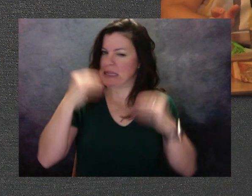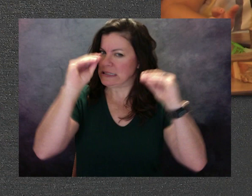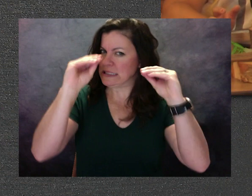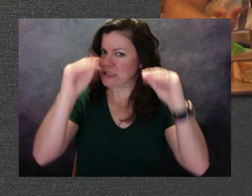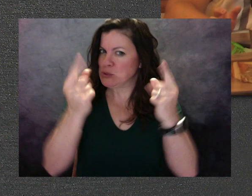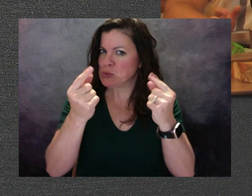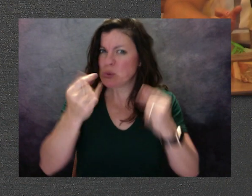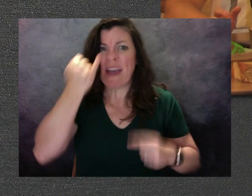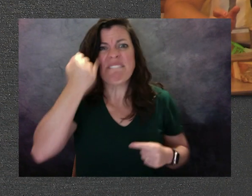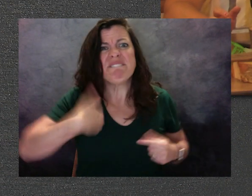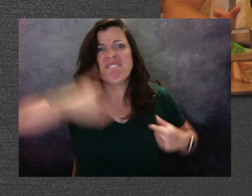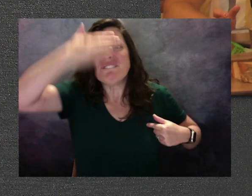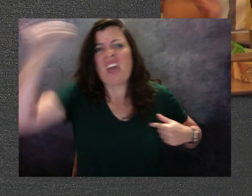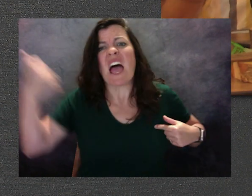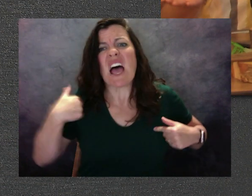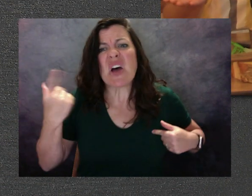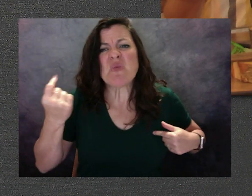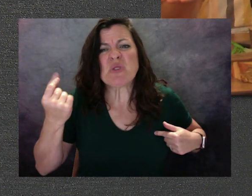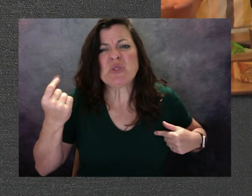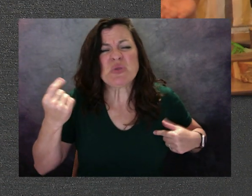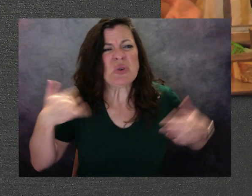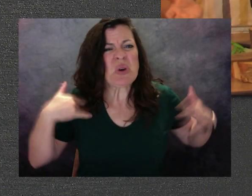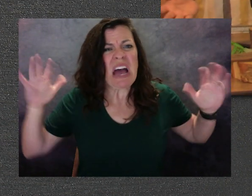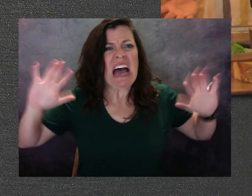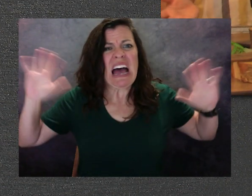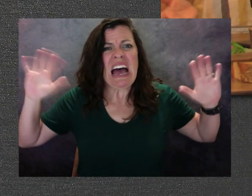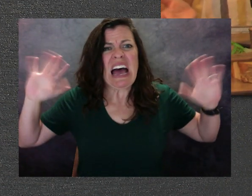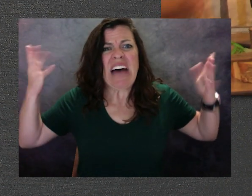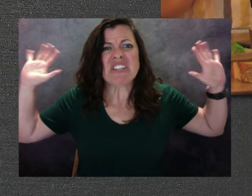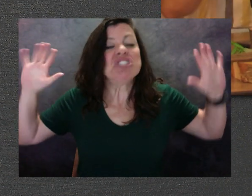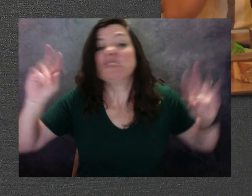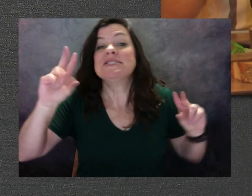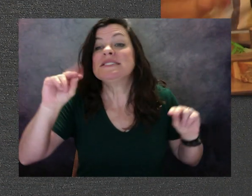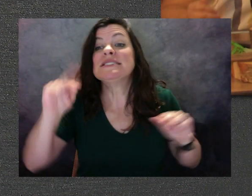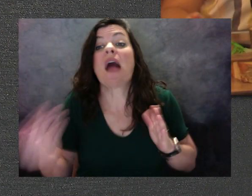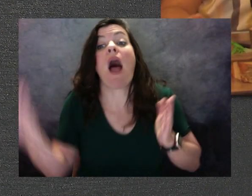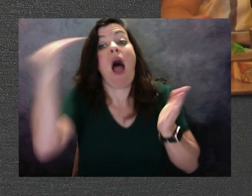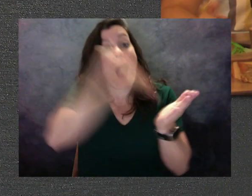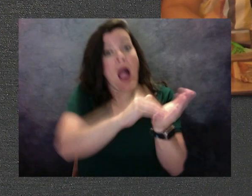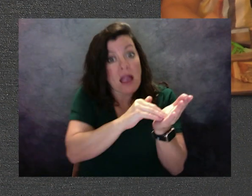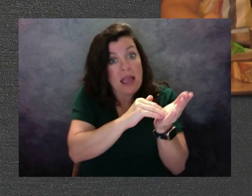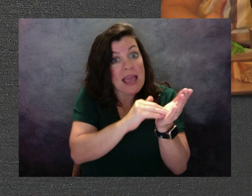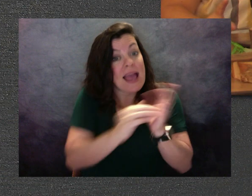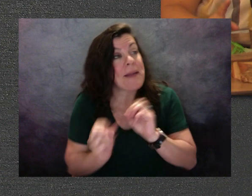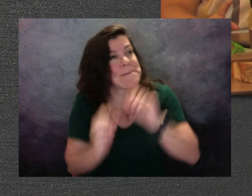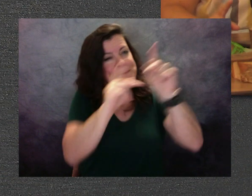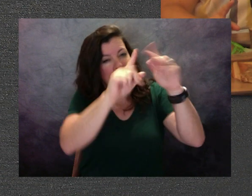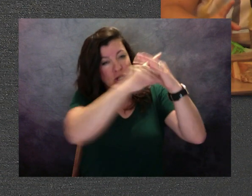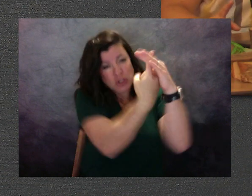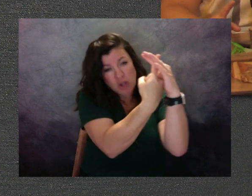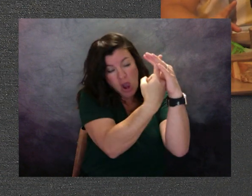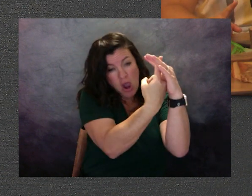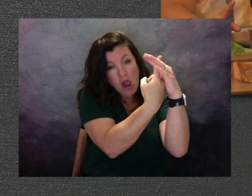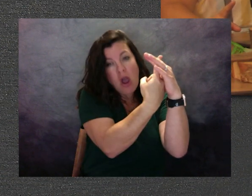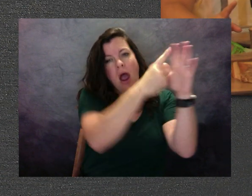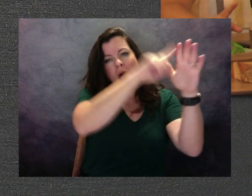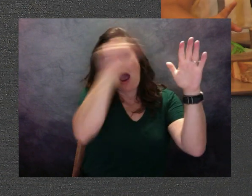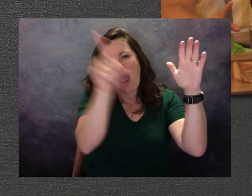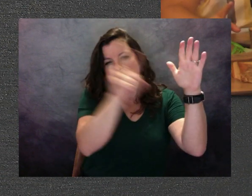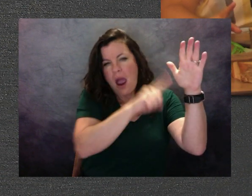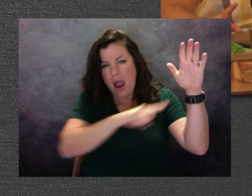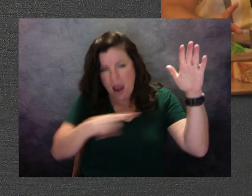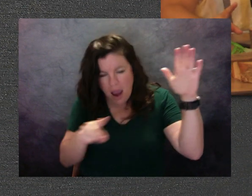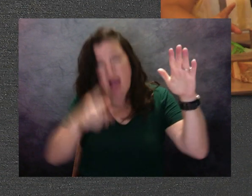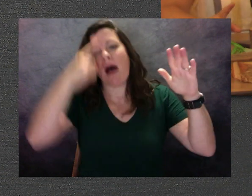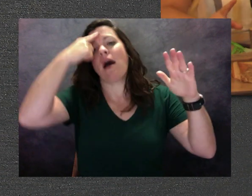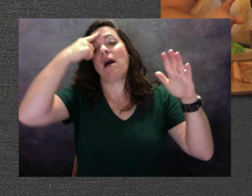go back to the beginning. Yeah, you can go back to the beginning and say it out loud again. So let's do that. Tube, ski,